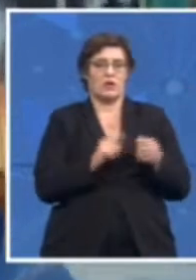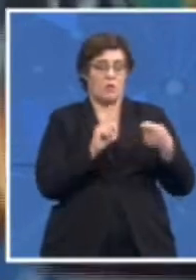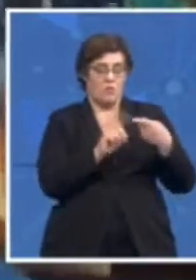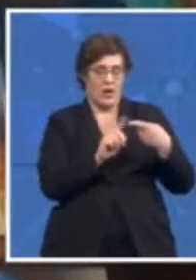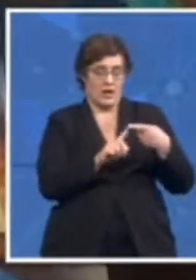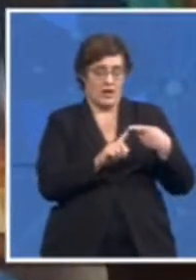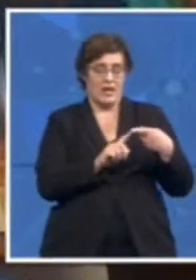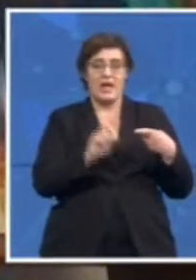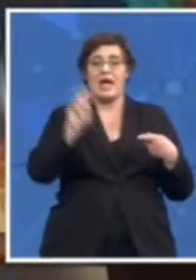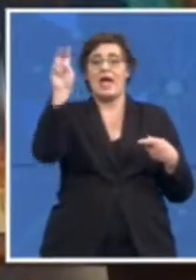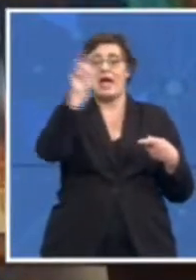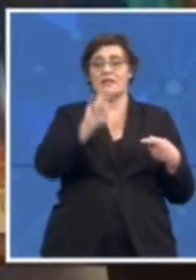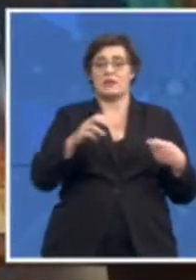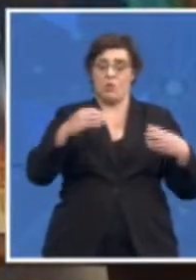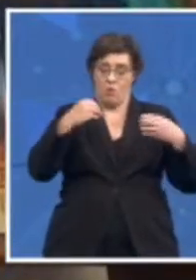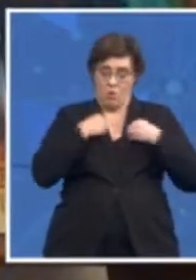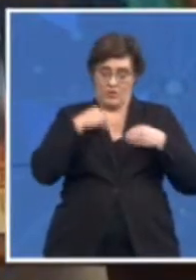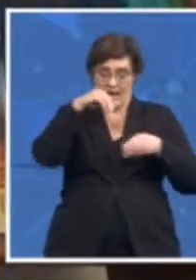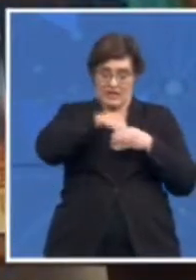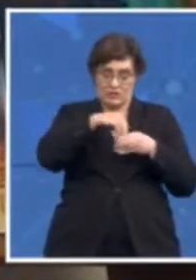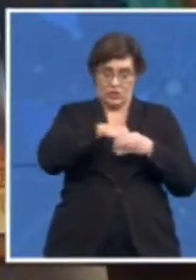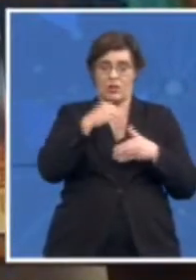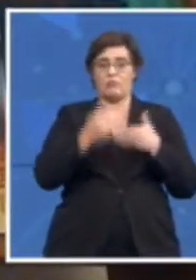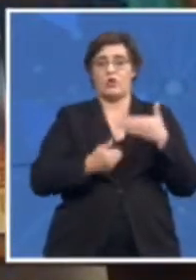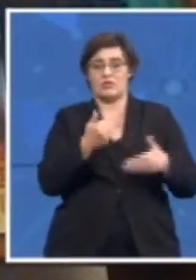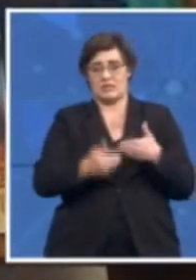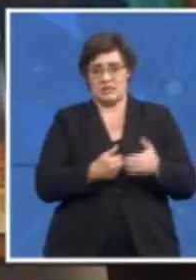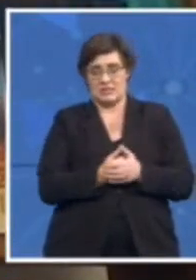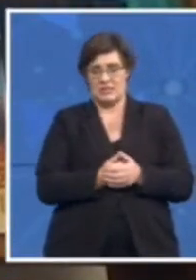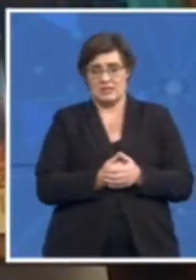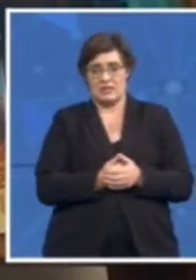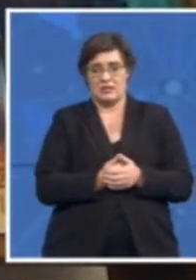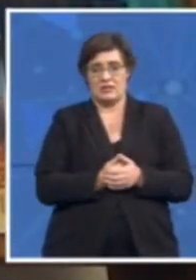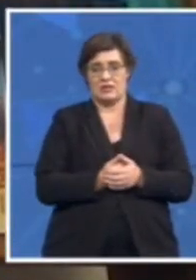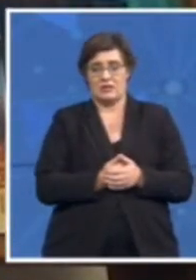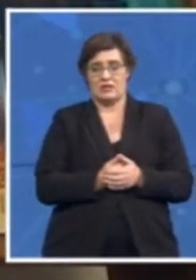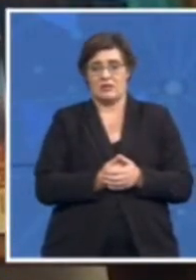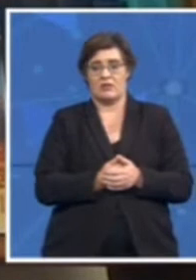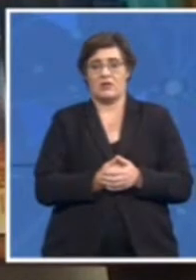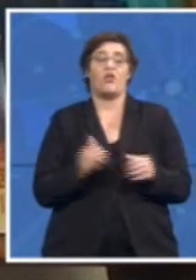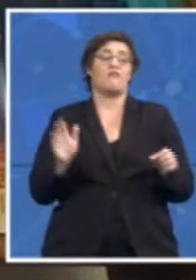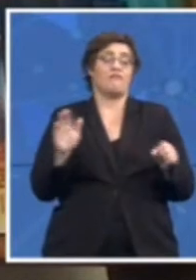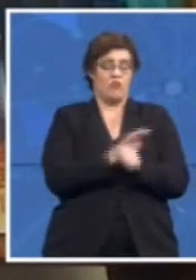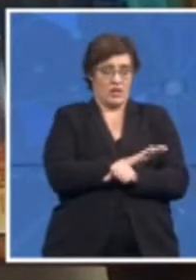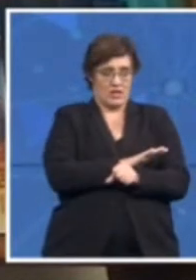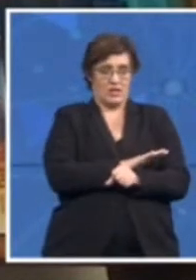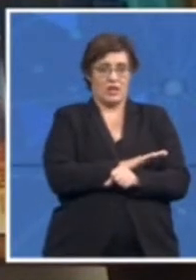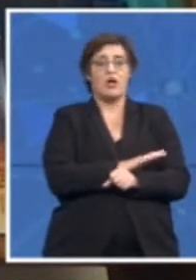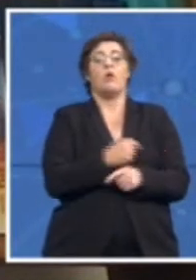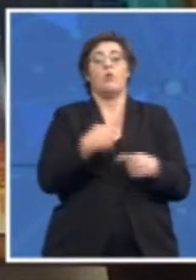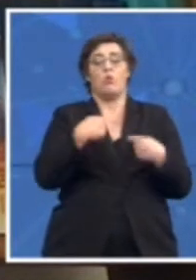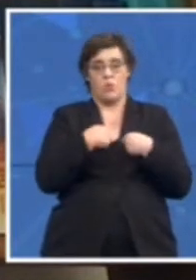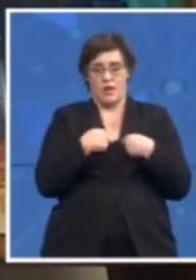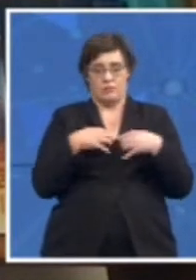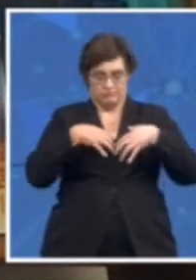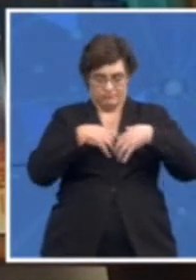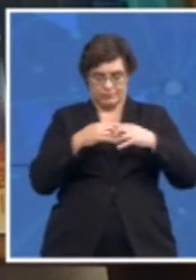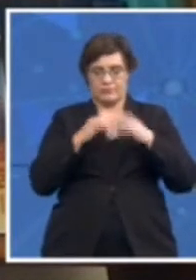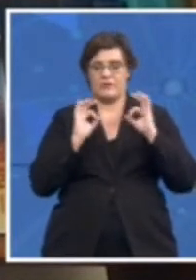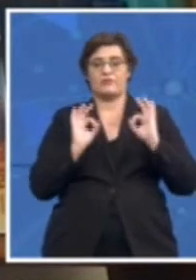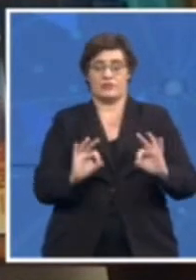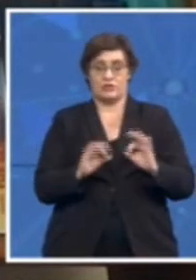processes have been are complete, and we are indeed in place. For December, the